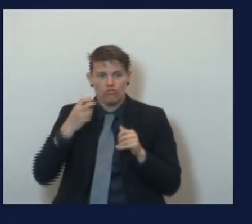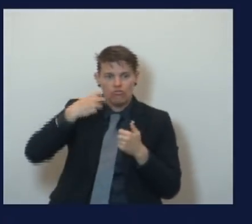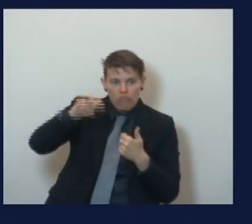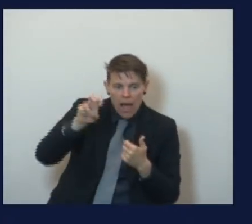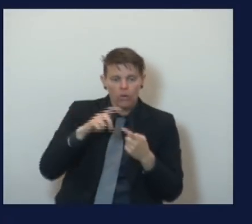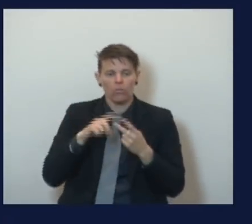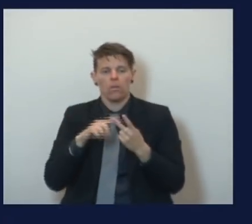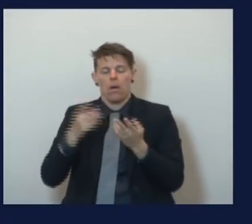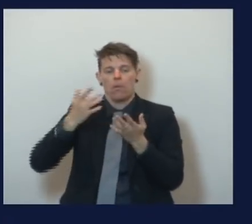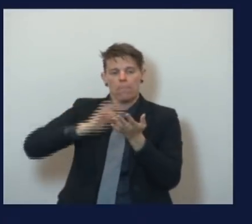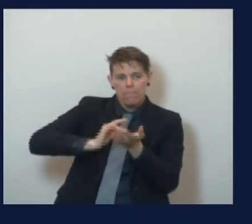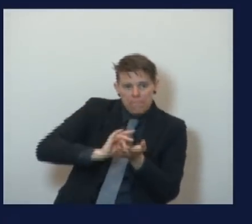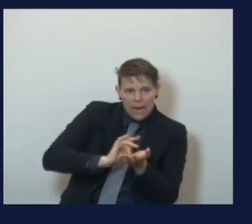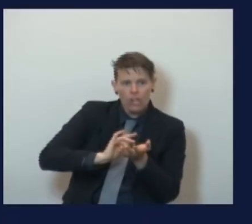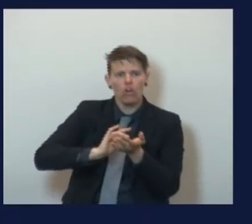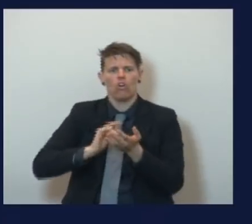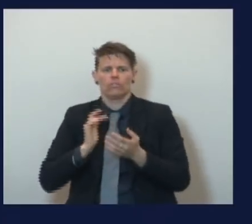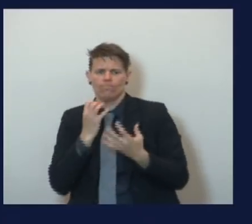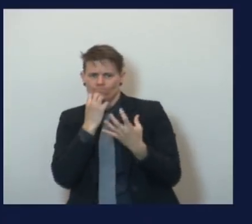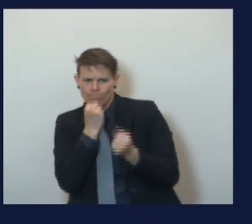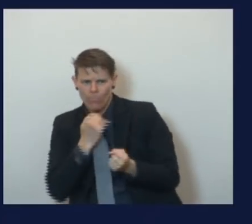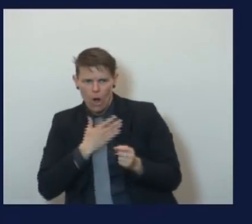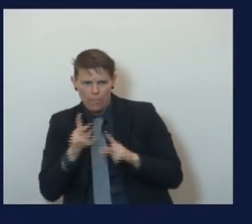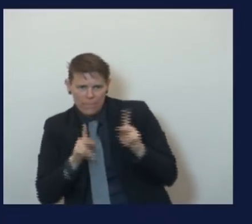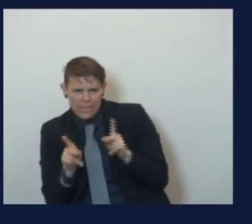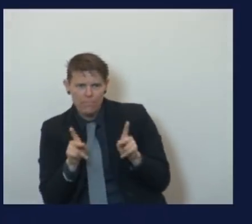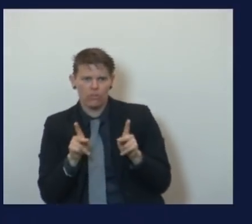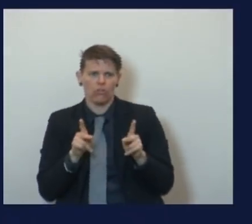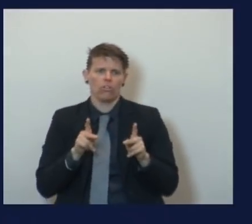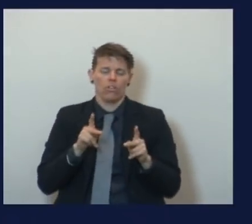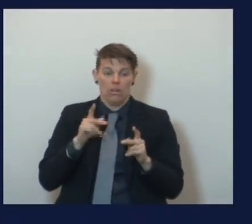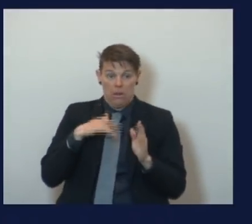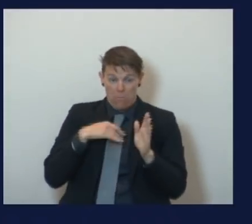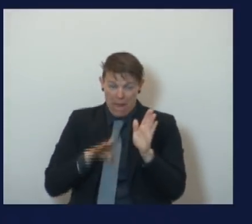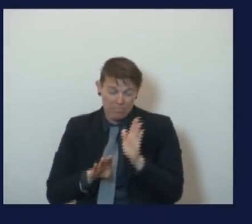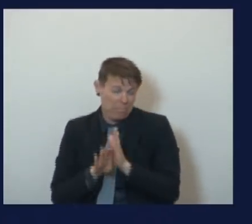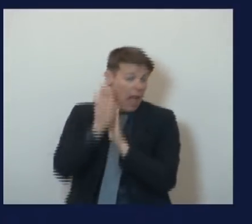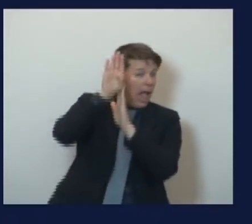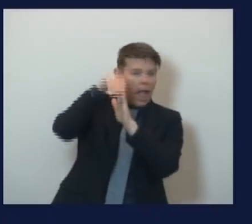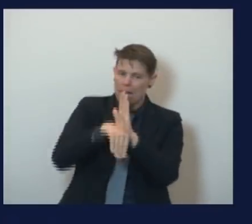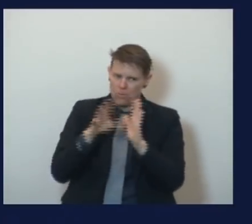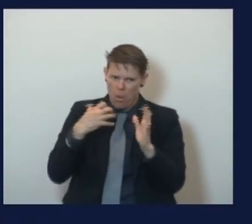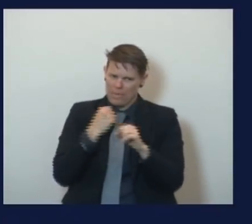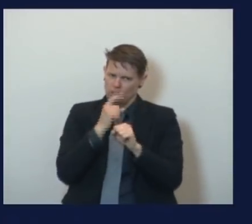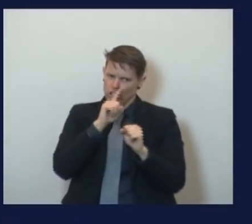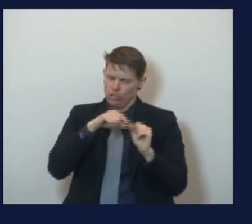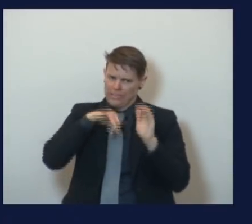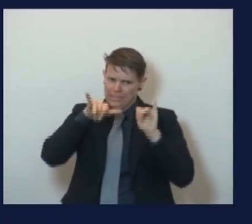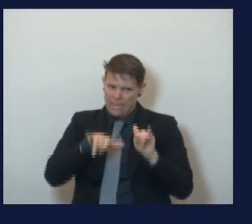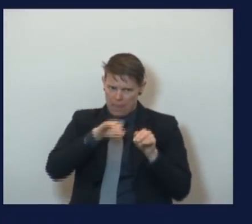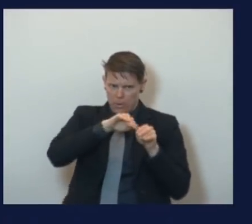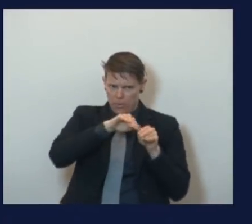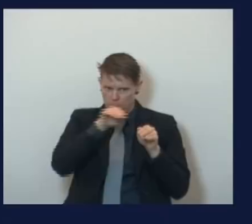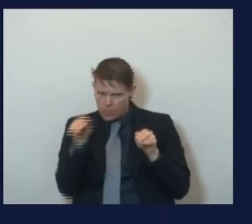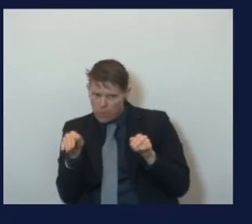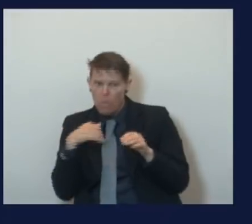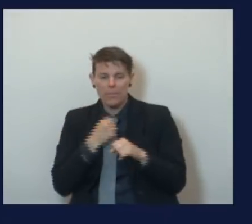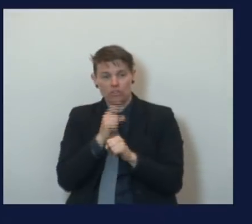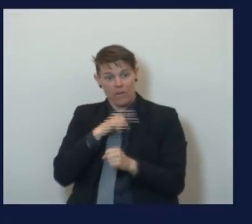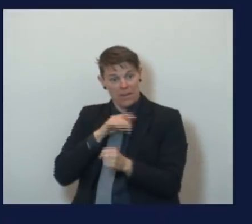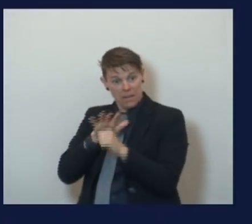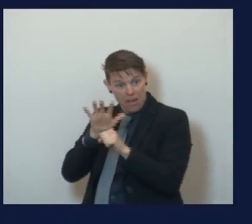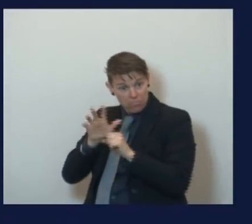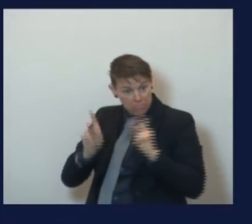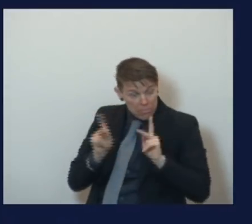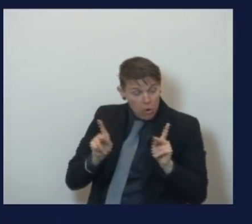surge, making sure we have enough healthcare services to meet New Mexico's needs. You know, that's what we said we would use. That's what we're